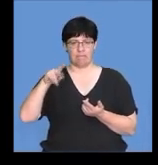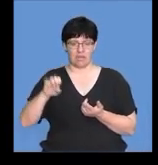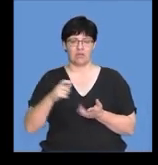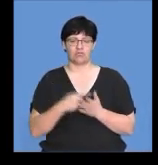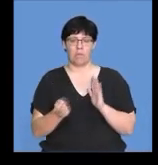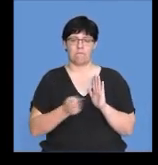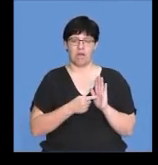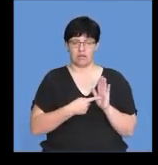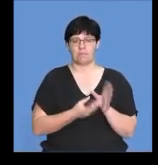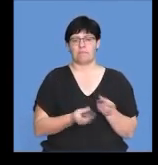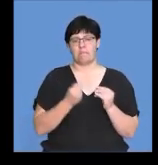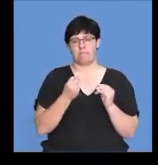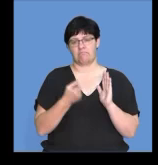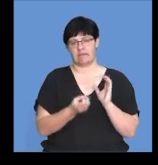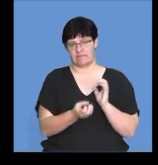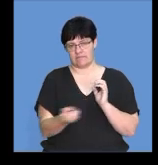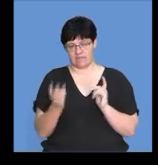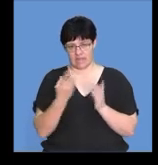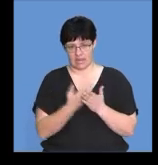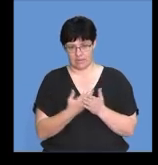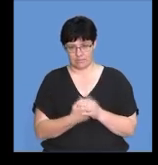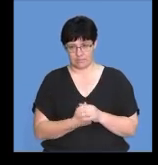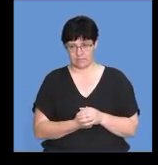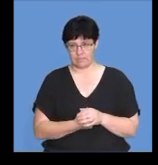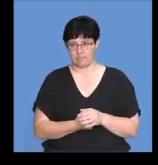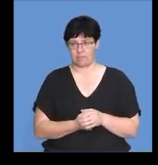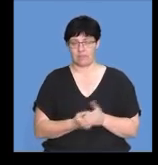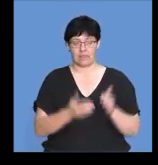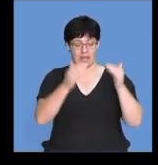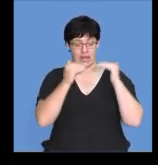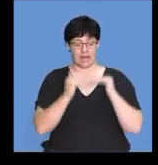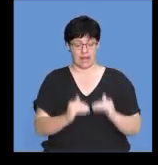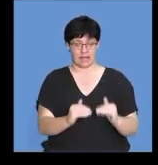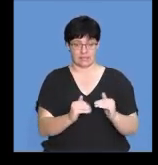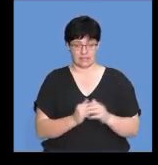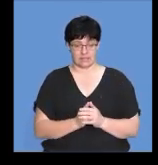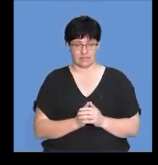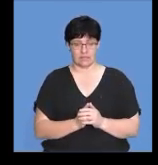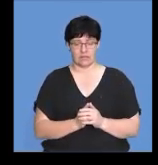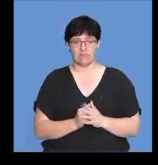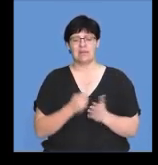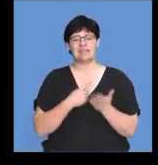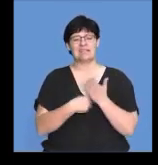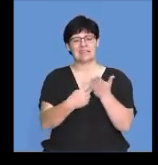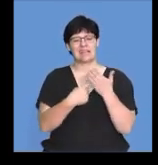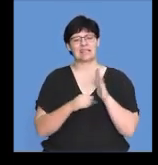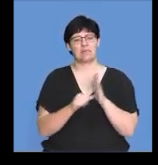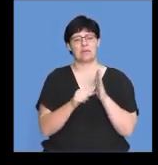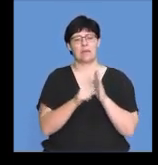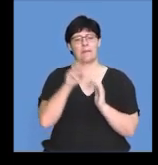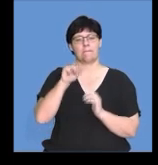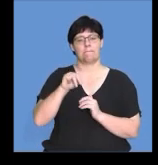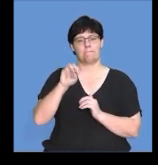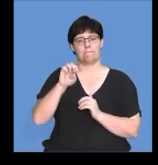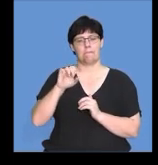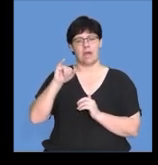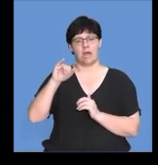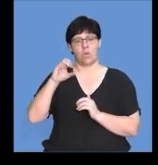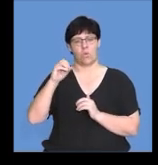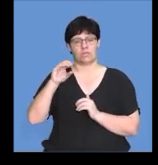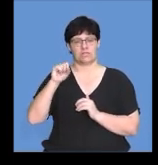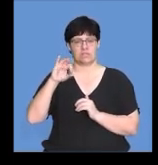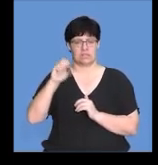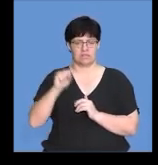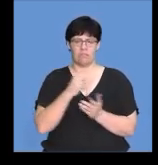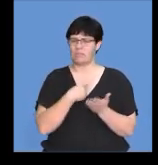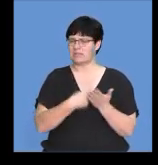several facts in this. The next part of the question was to discuss the importance of meiosis. Guys, we've discussed